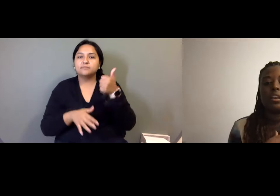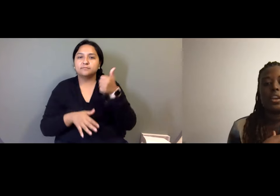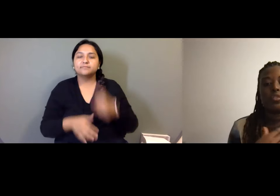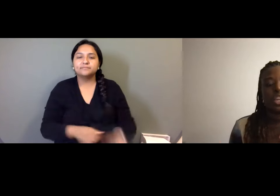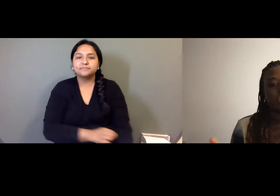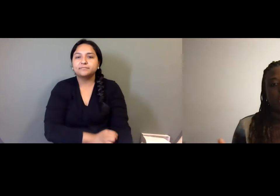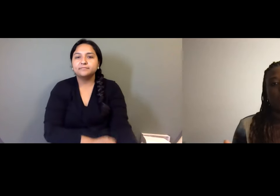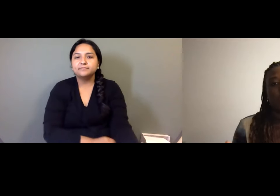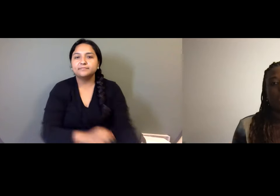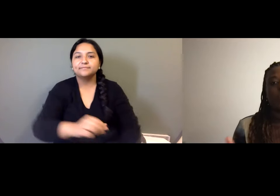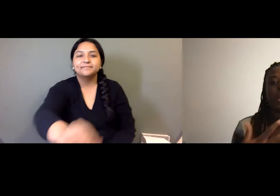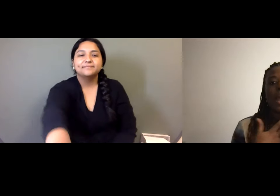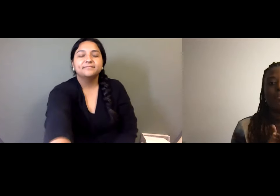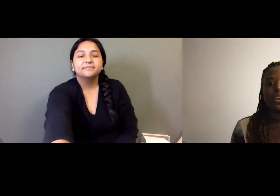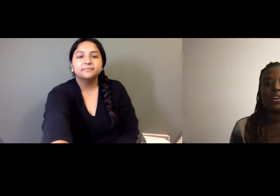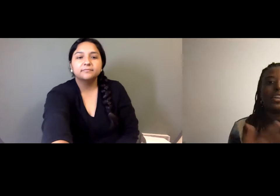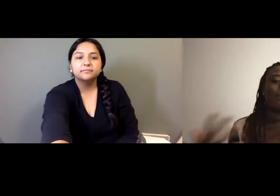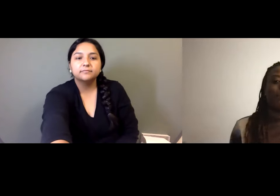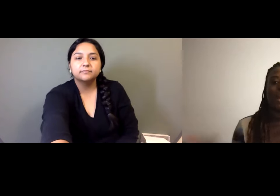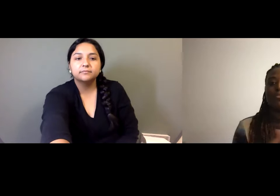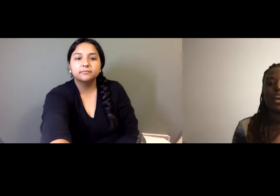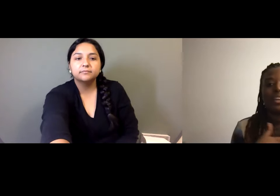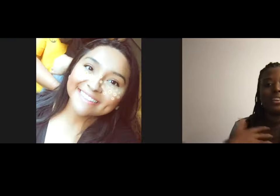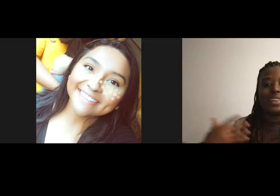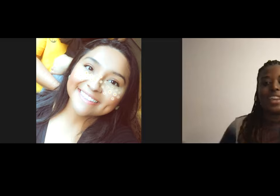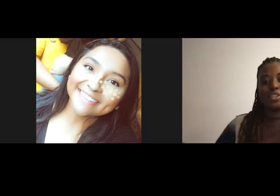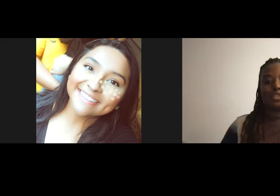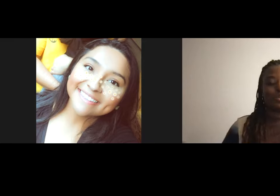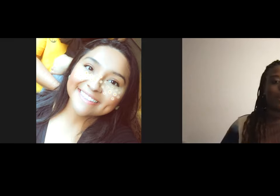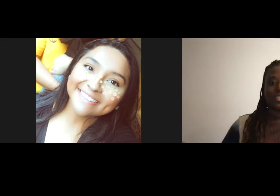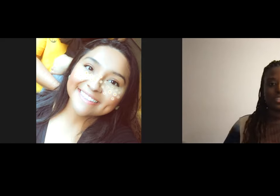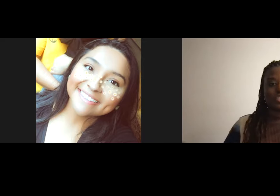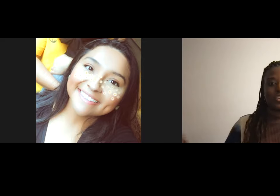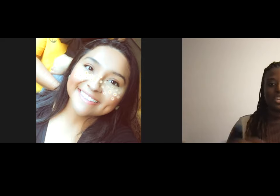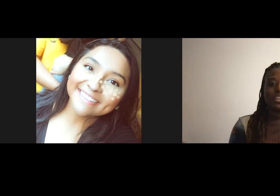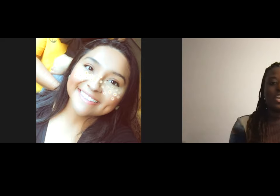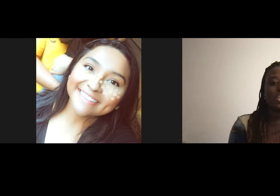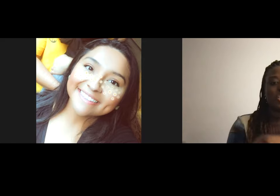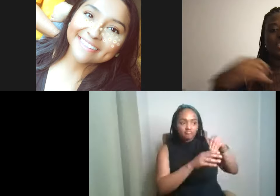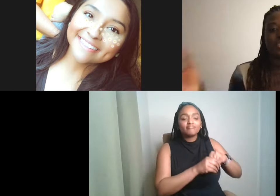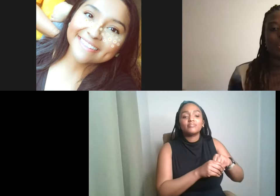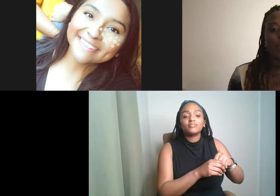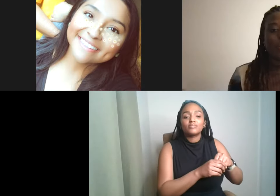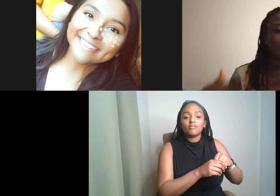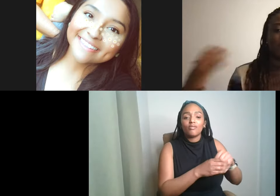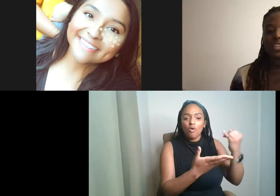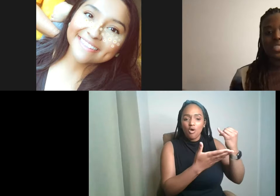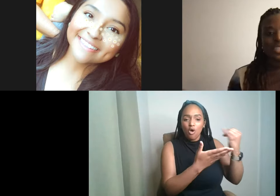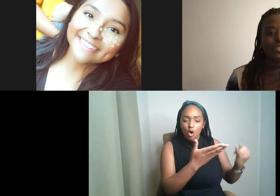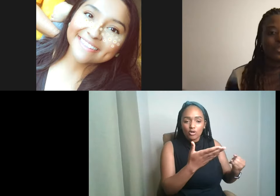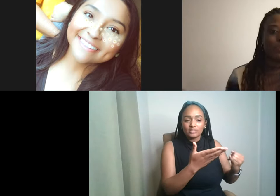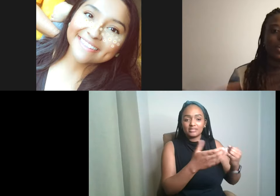and relate to her in a way where I'm young and I'm trying to get into the arts industry and she's, you know, older and